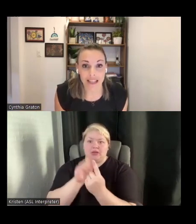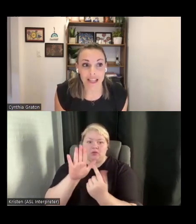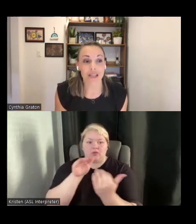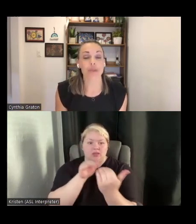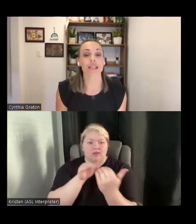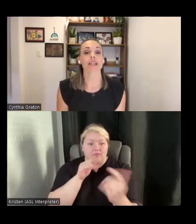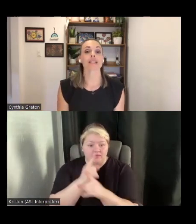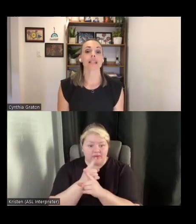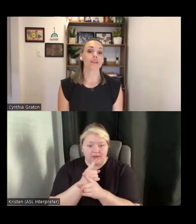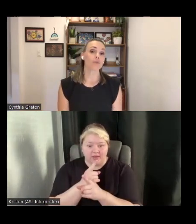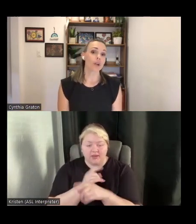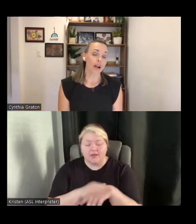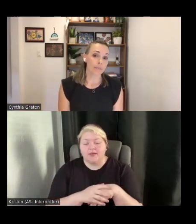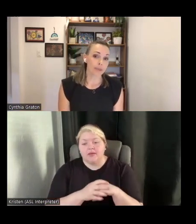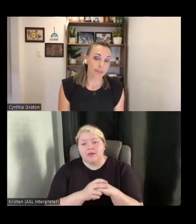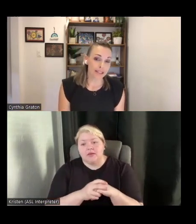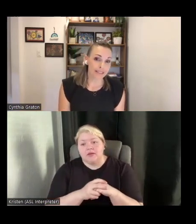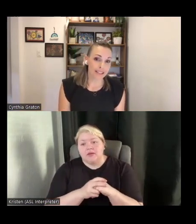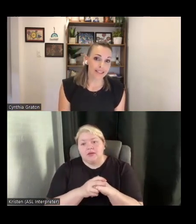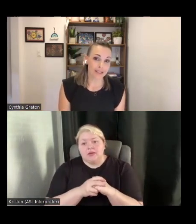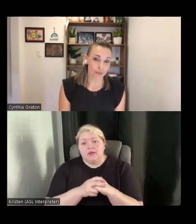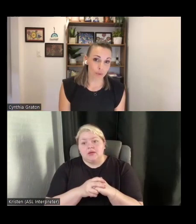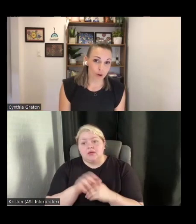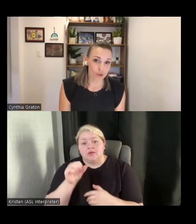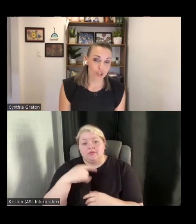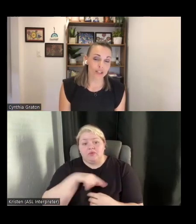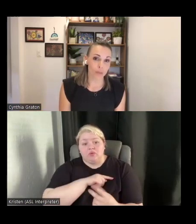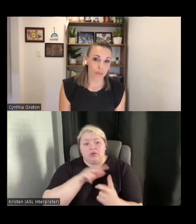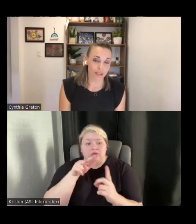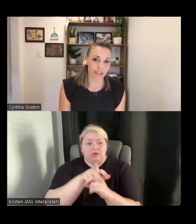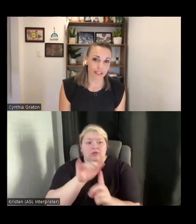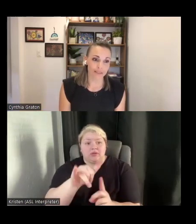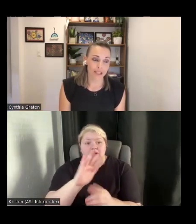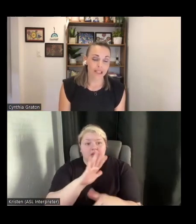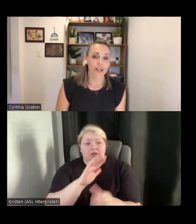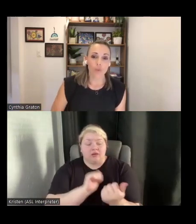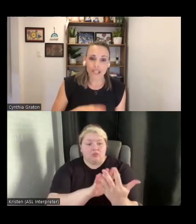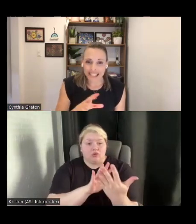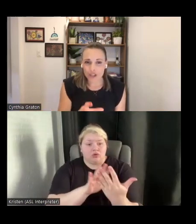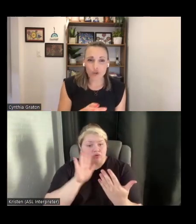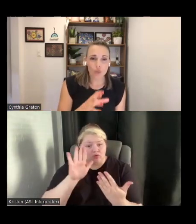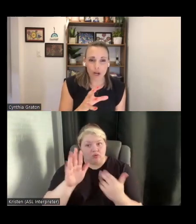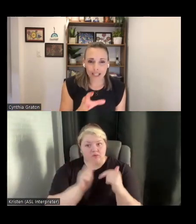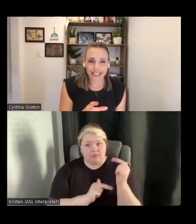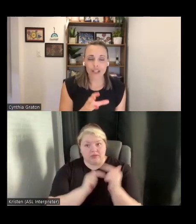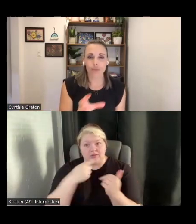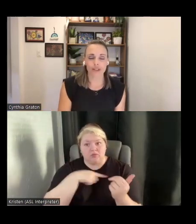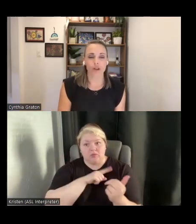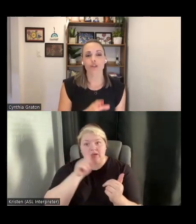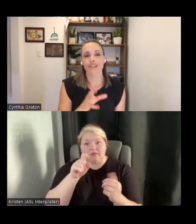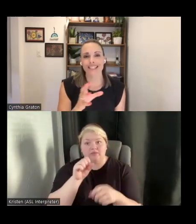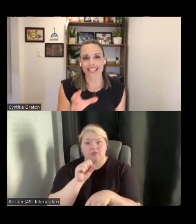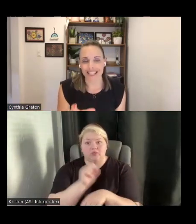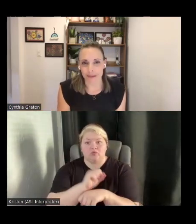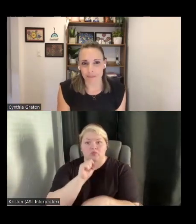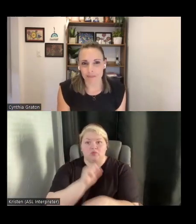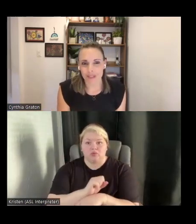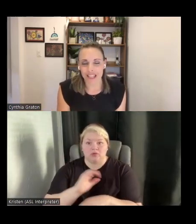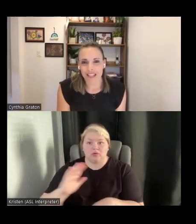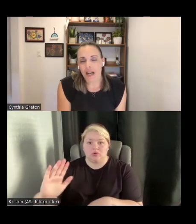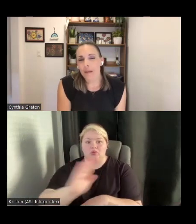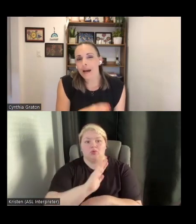at. Because if we are implementing this approach in your building, we need to work a little bit on your